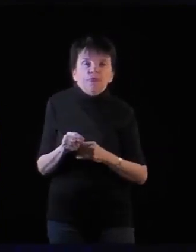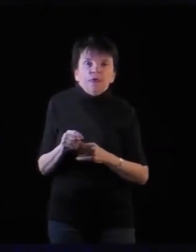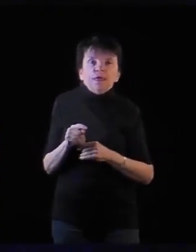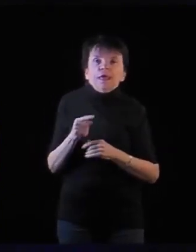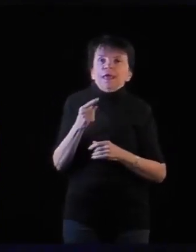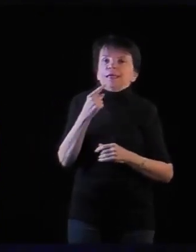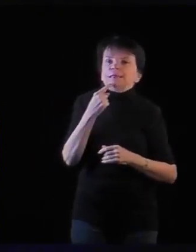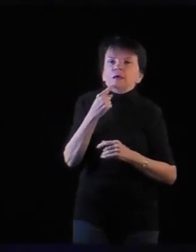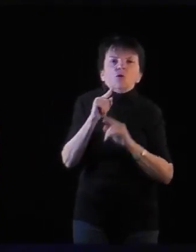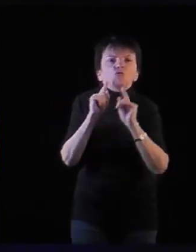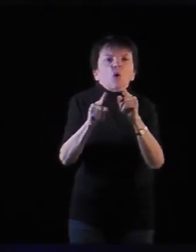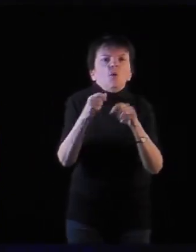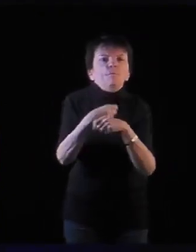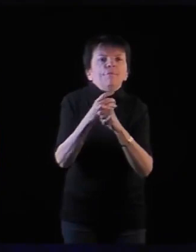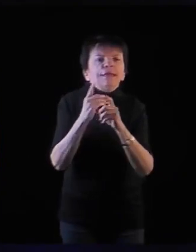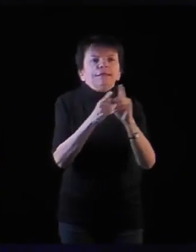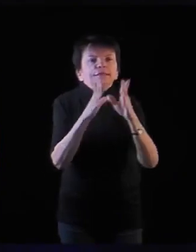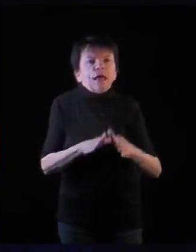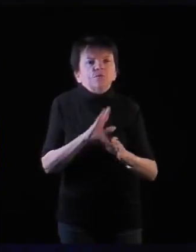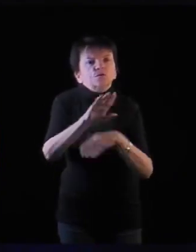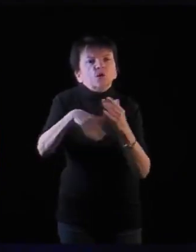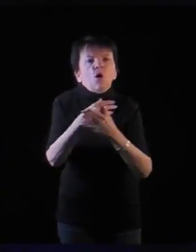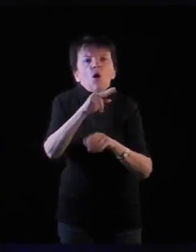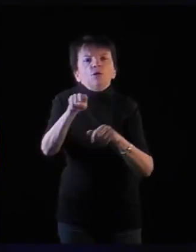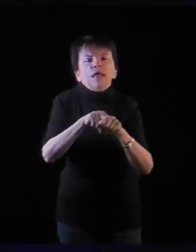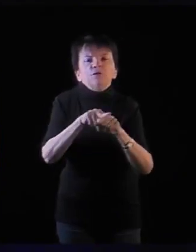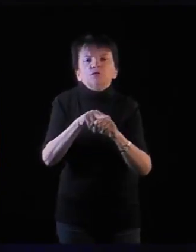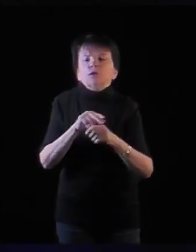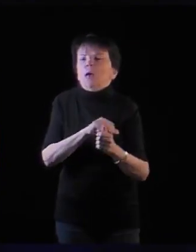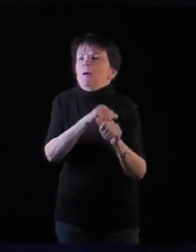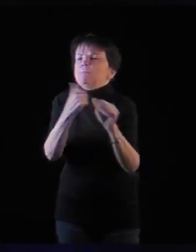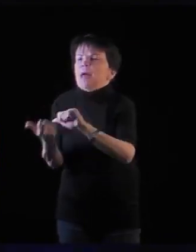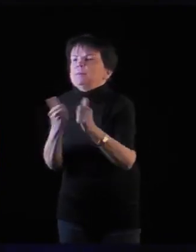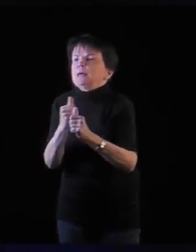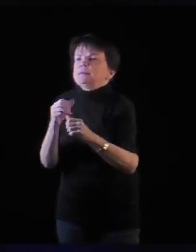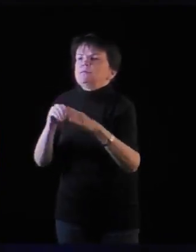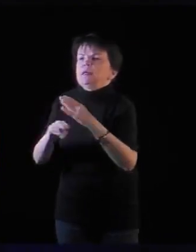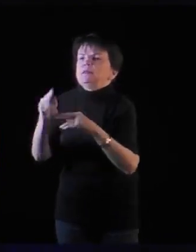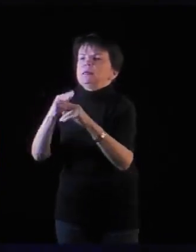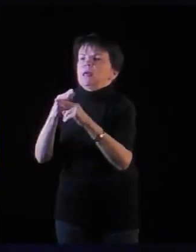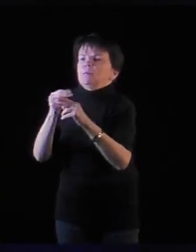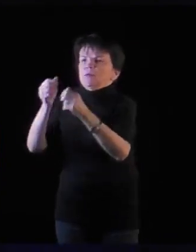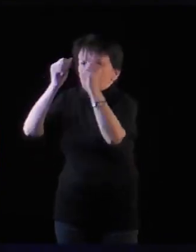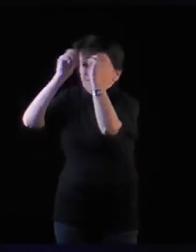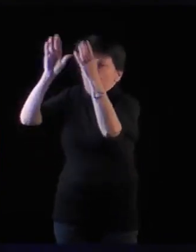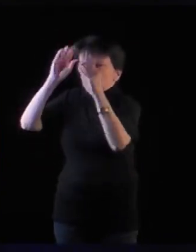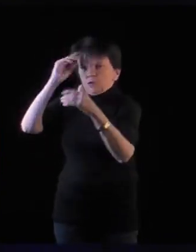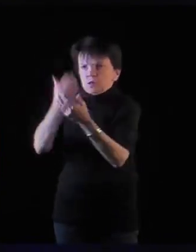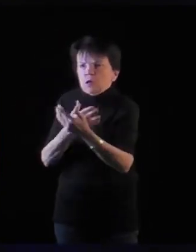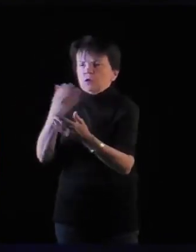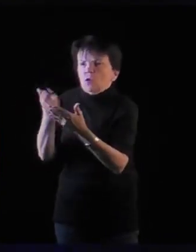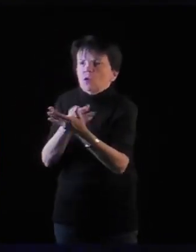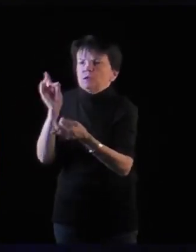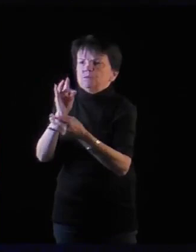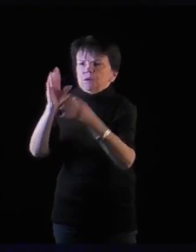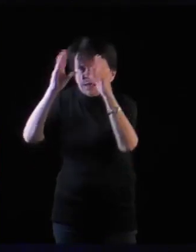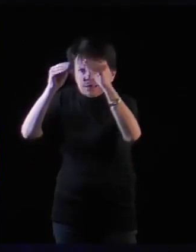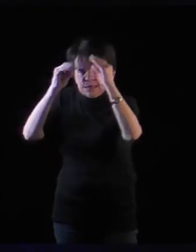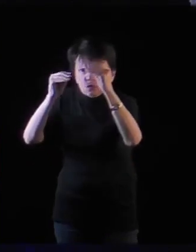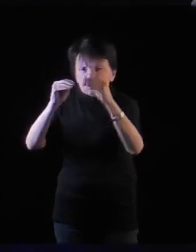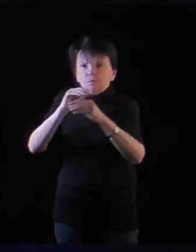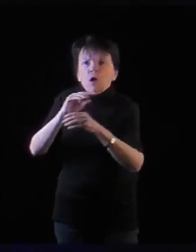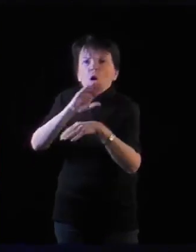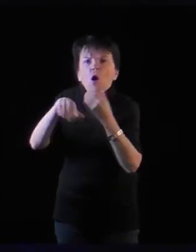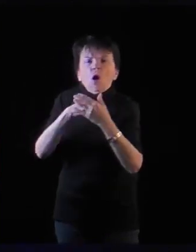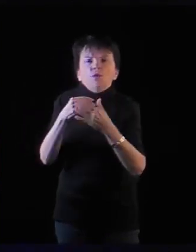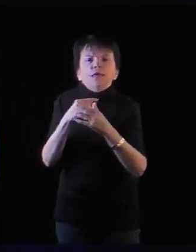Commission, therefore go and make disciples of all nations, baptizing them in the name of the Father and the Son and the Holy Spirit, teaching them to obey everything I've commanded you, and surely